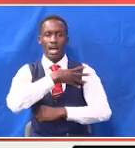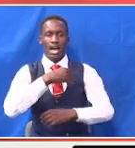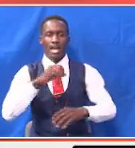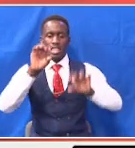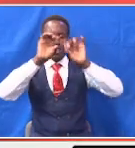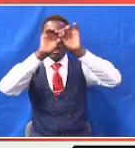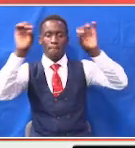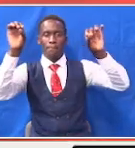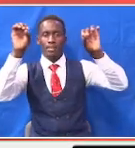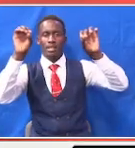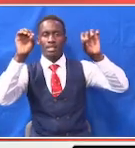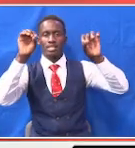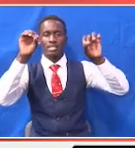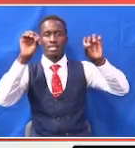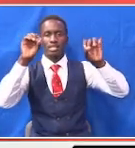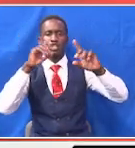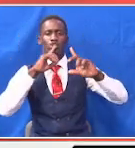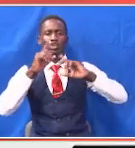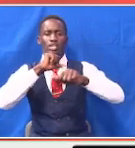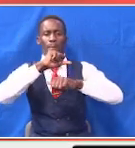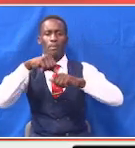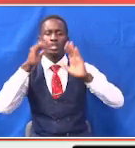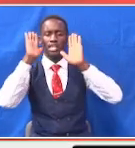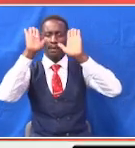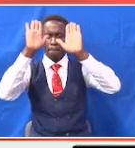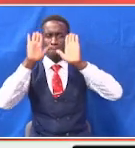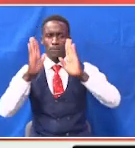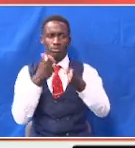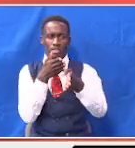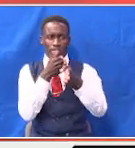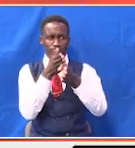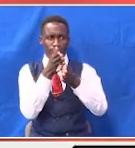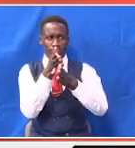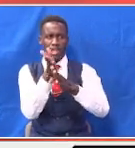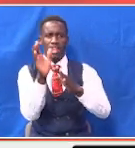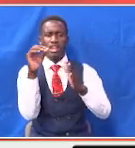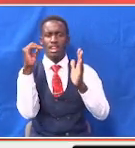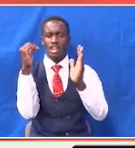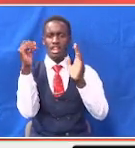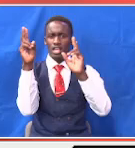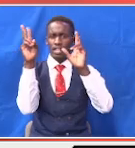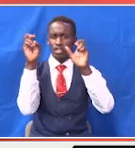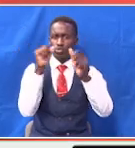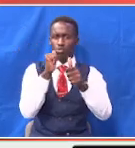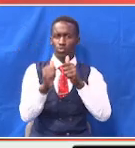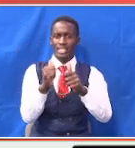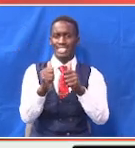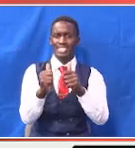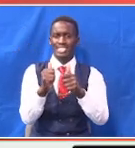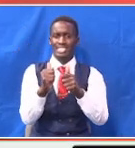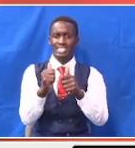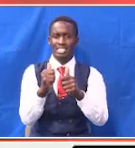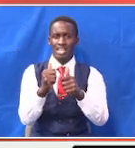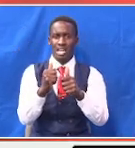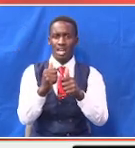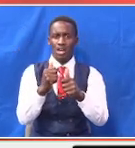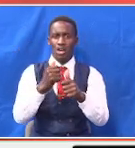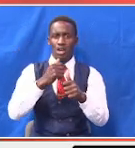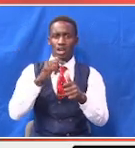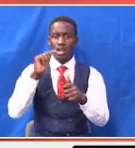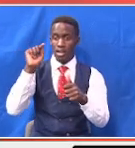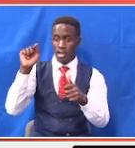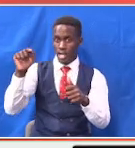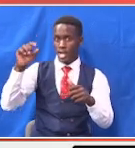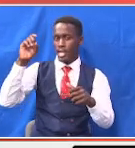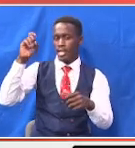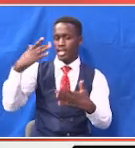president touched on some very, very important key issues which he need to now